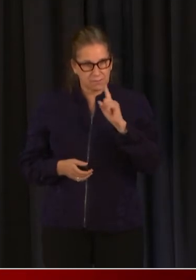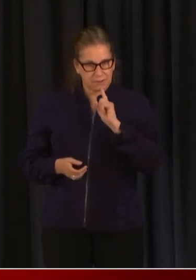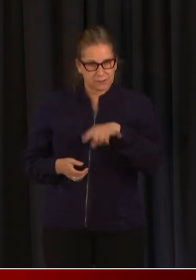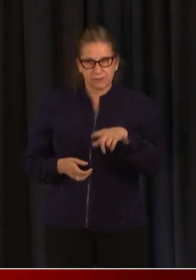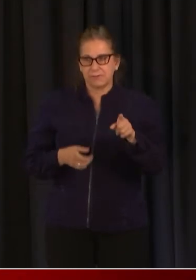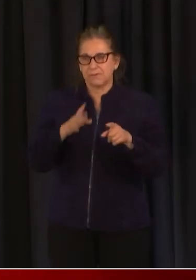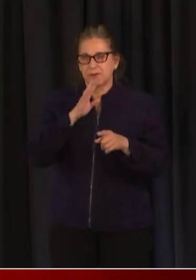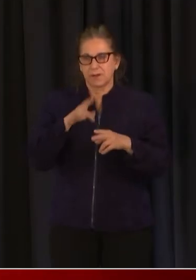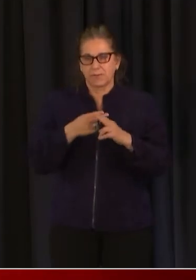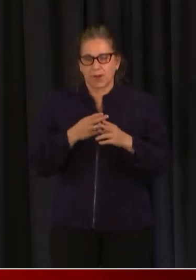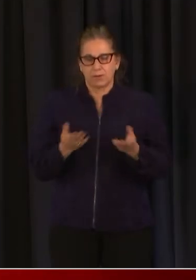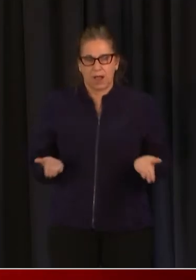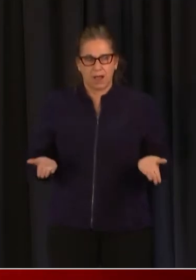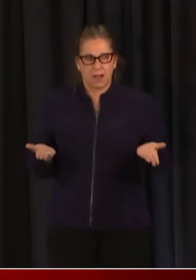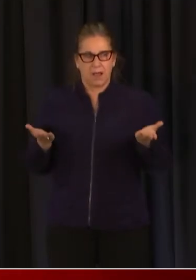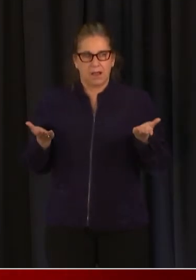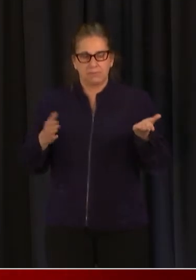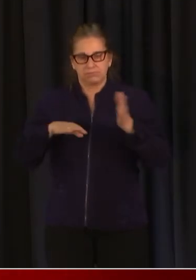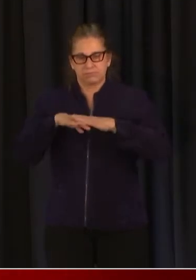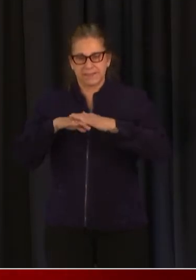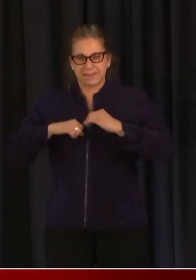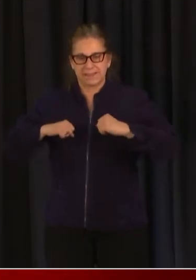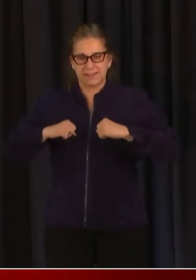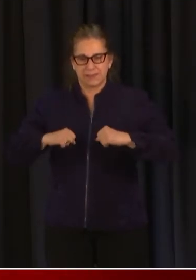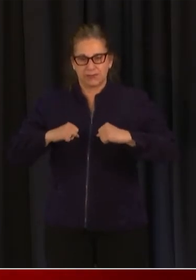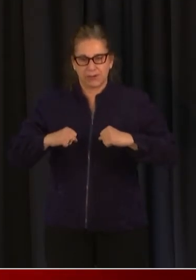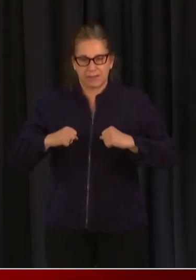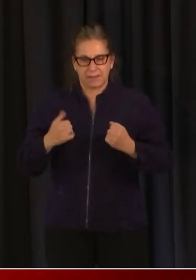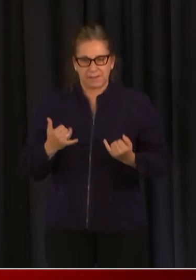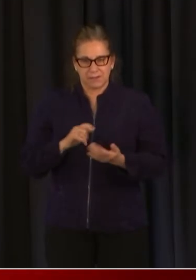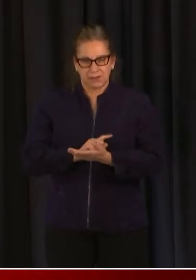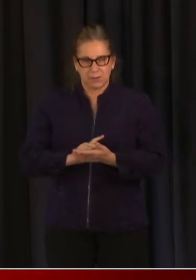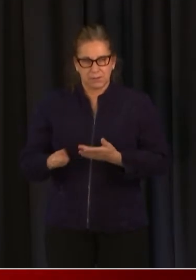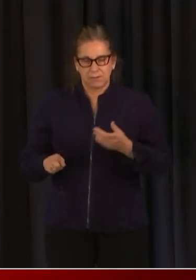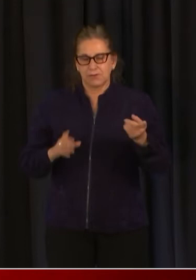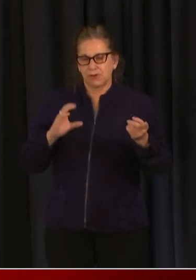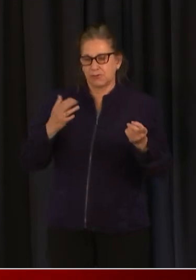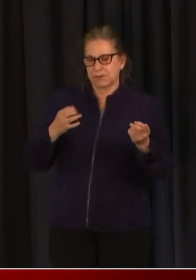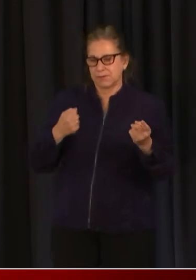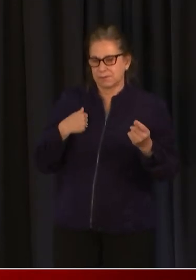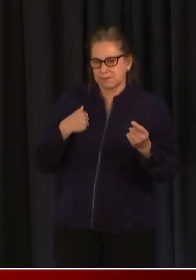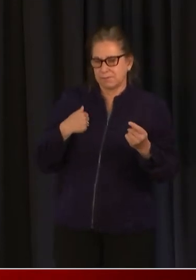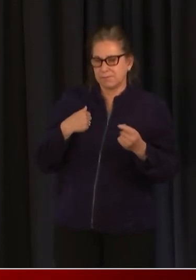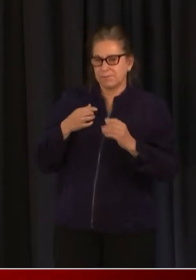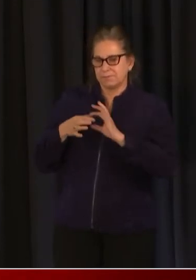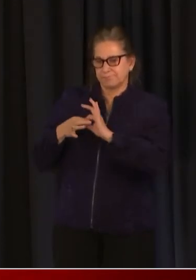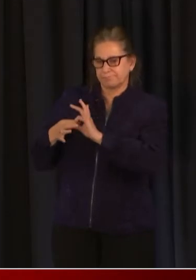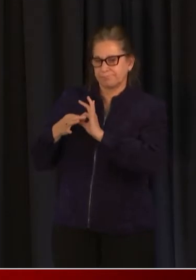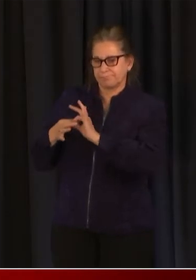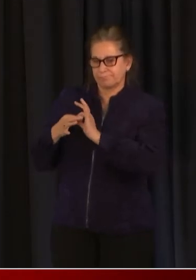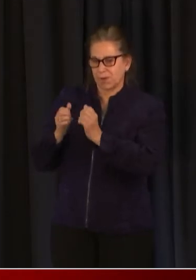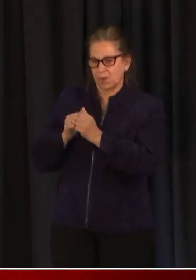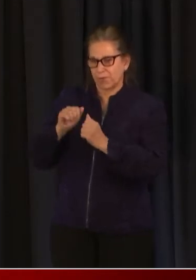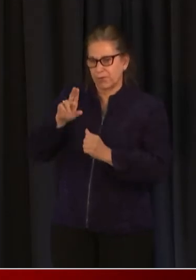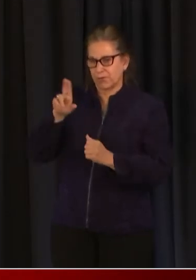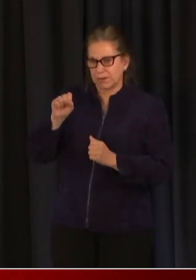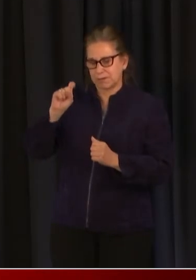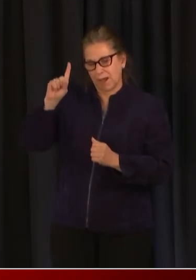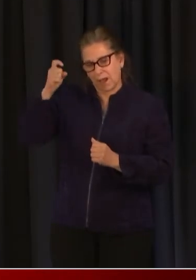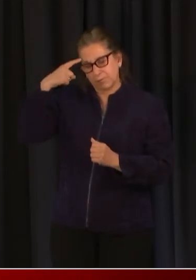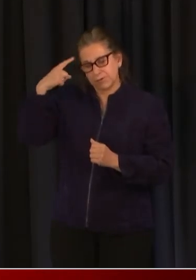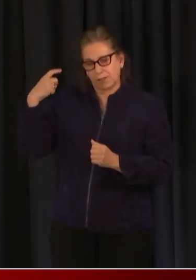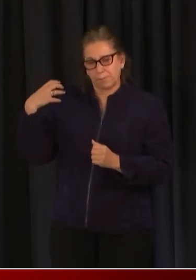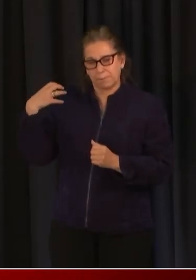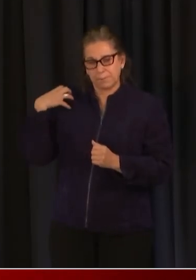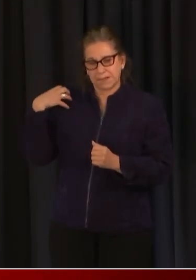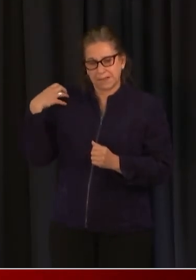thank you for the question. We've been coordinating with the U.S. Secret Service, the U.S. Capitol Police, since the joint session